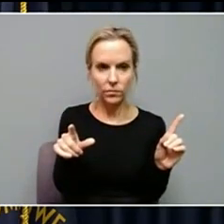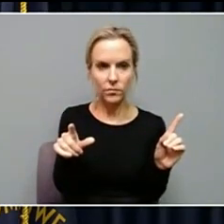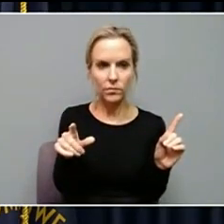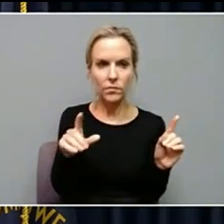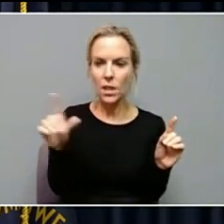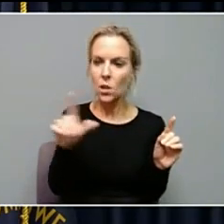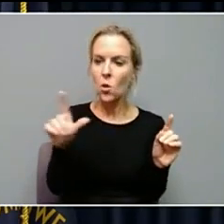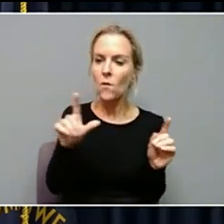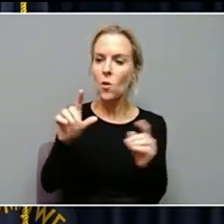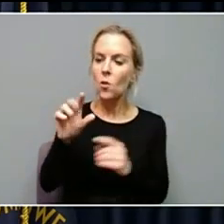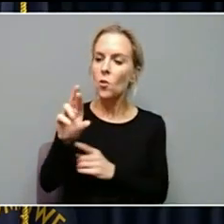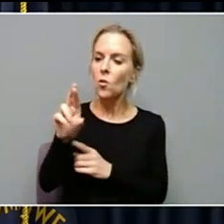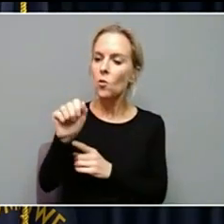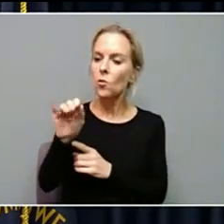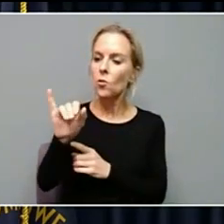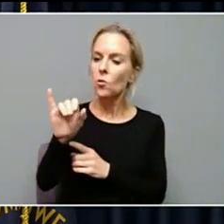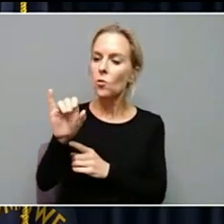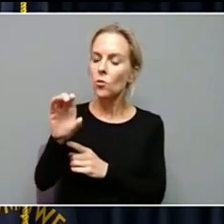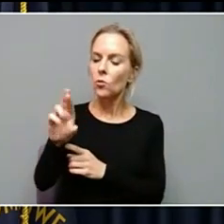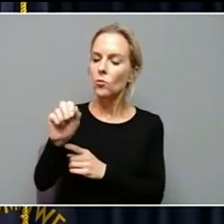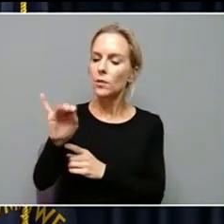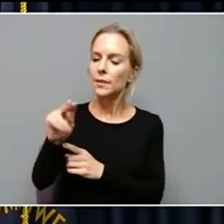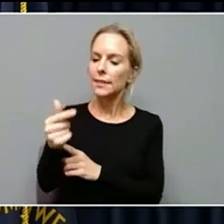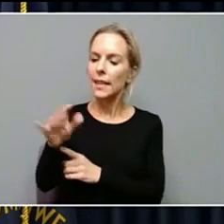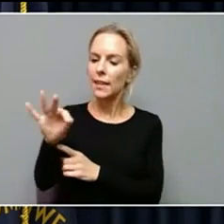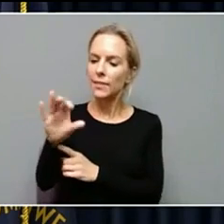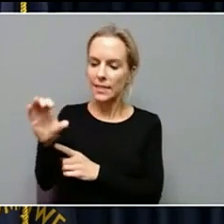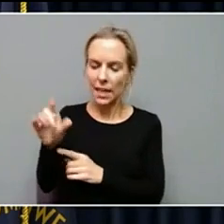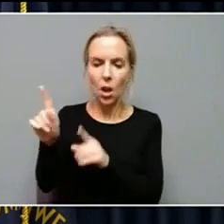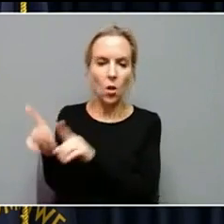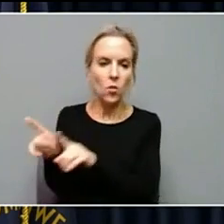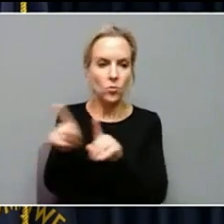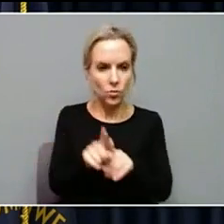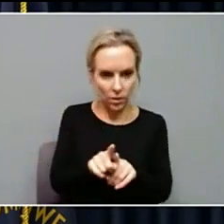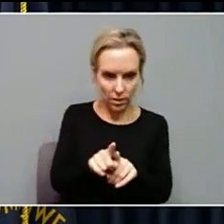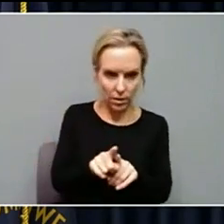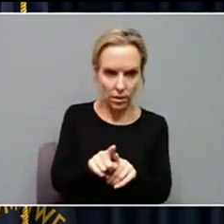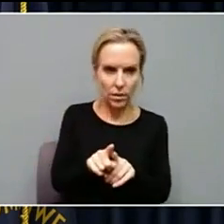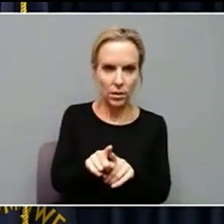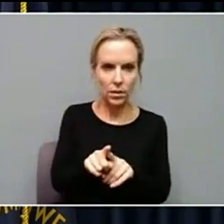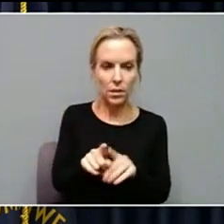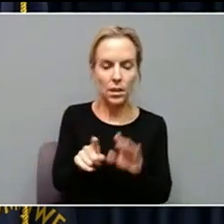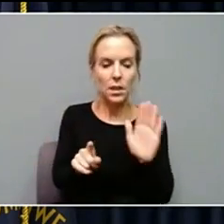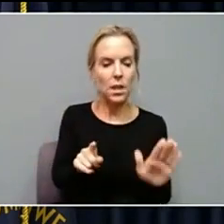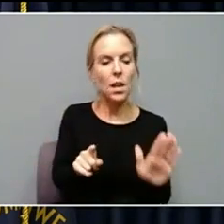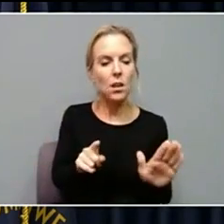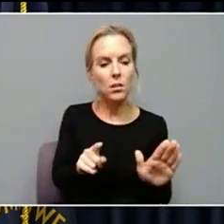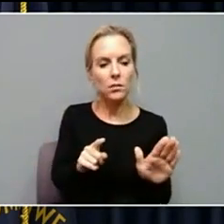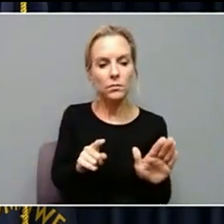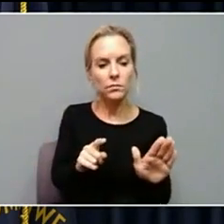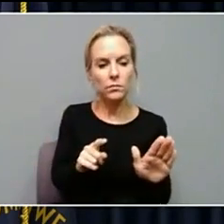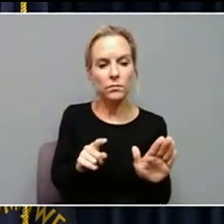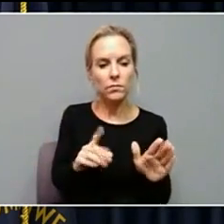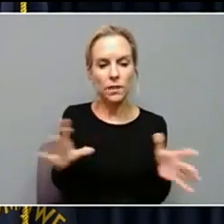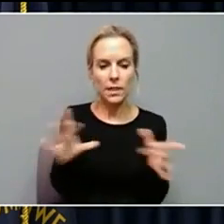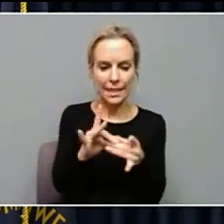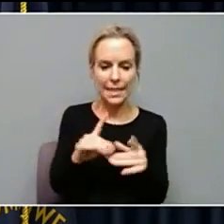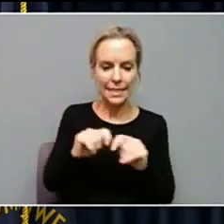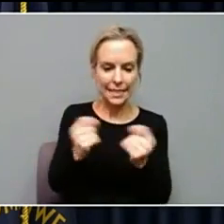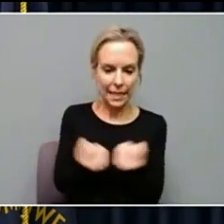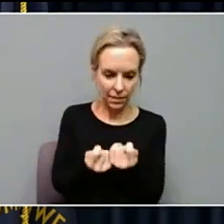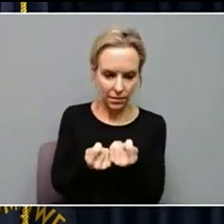Racing FC, as well as their connected team,